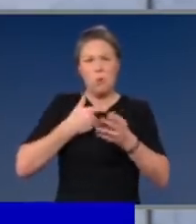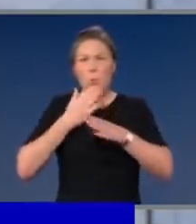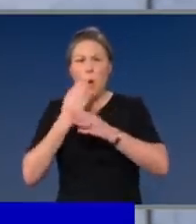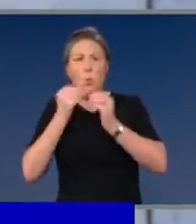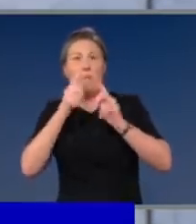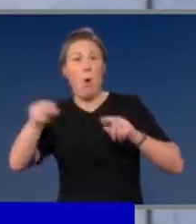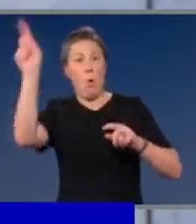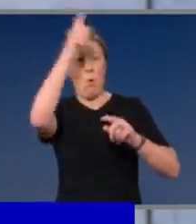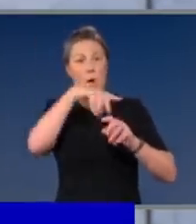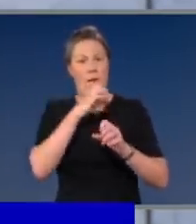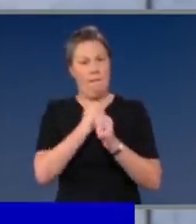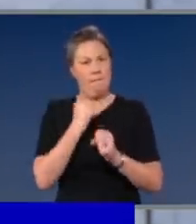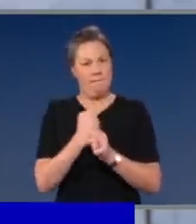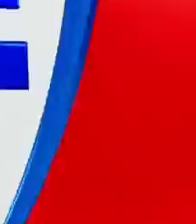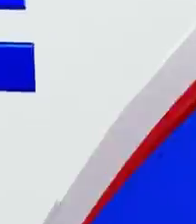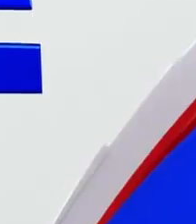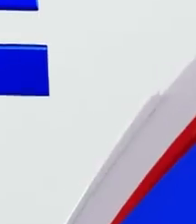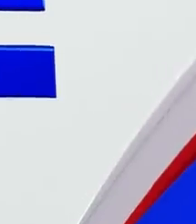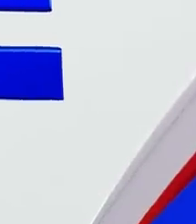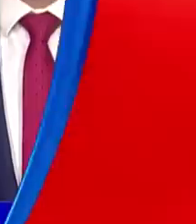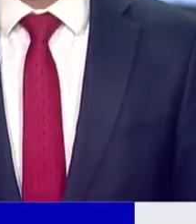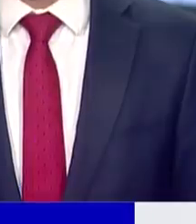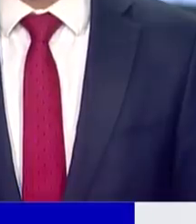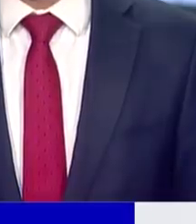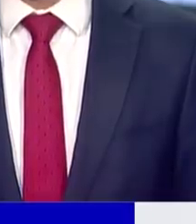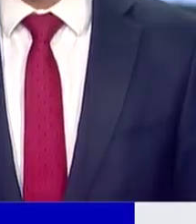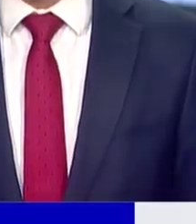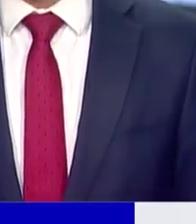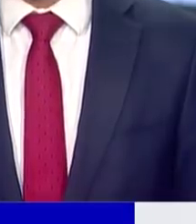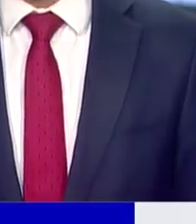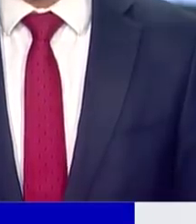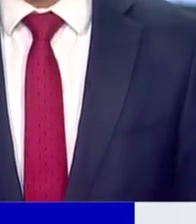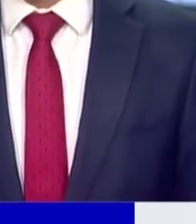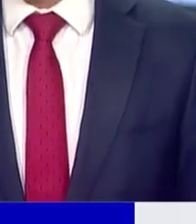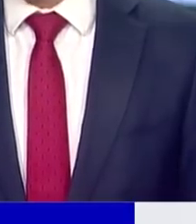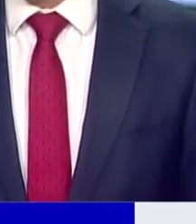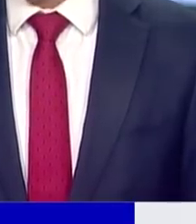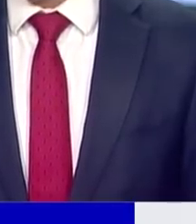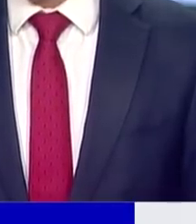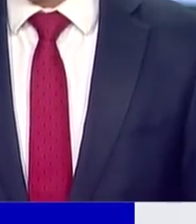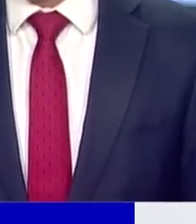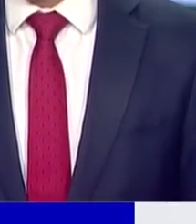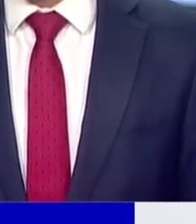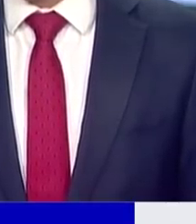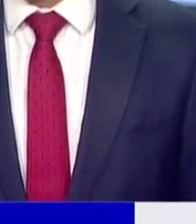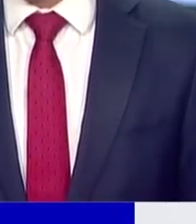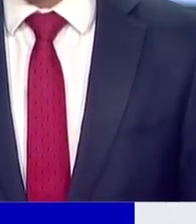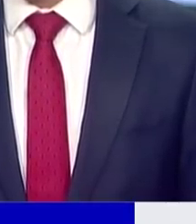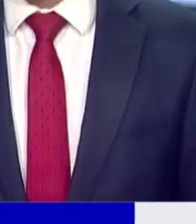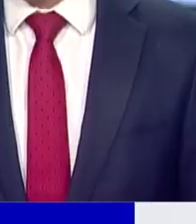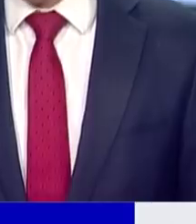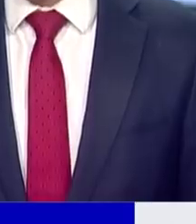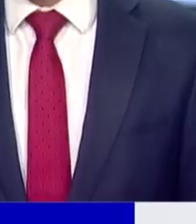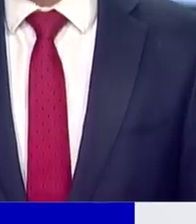Canberra. I'm now joined by our political reporter, Jonathan Kersley, for some analysis. Jono, this is an announcement very much looking to the future, isn't